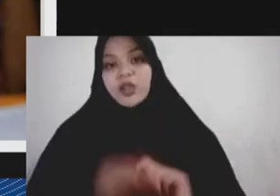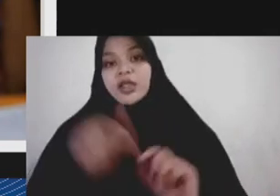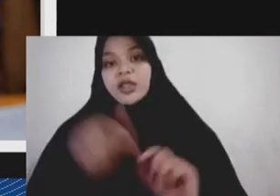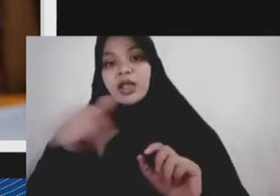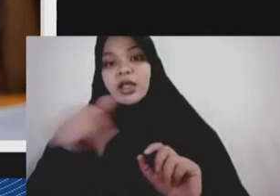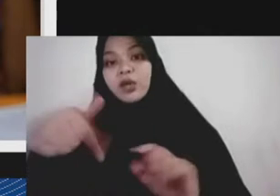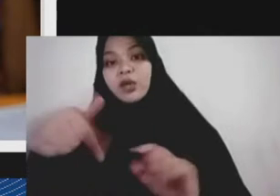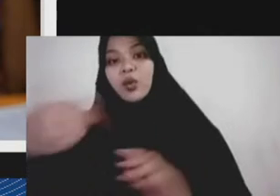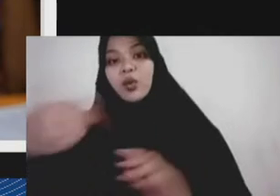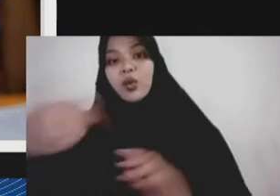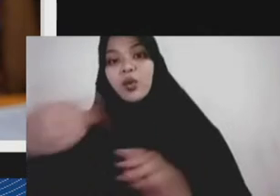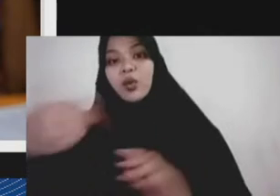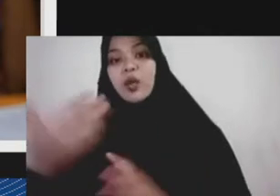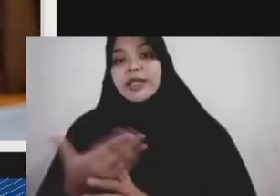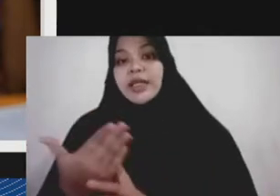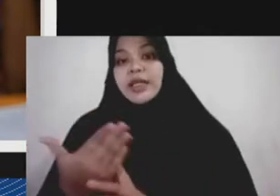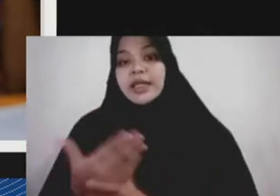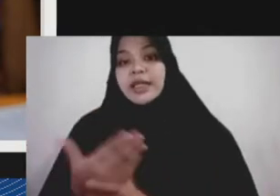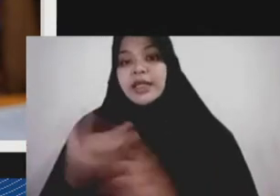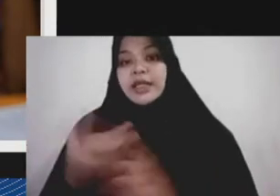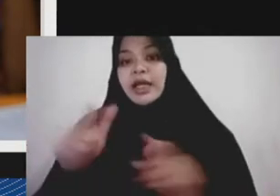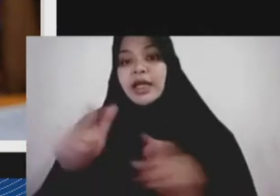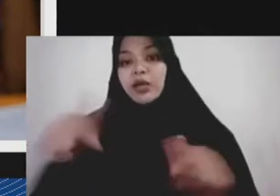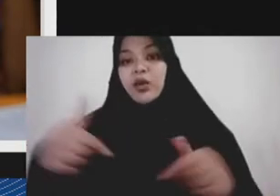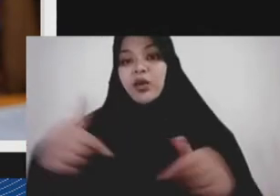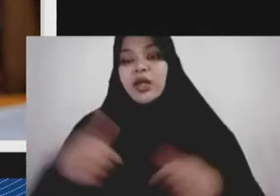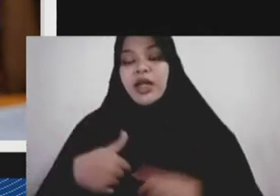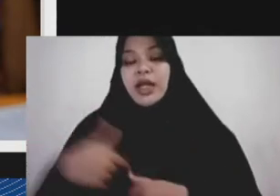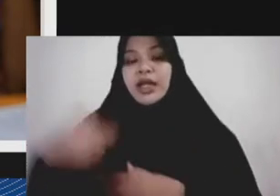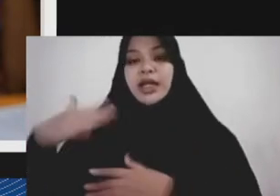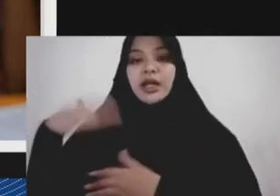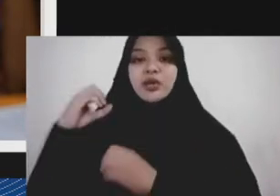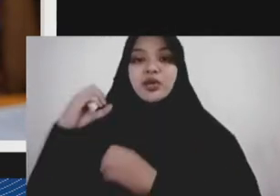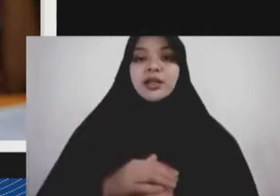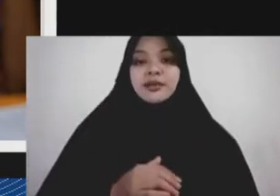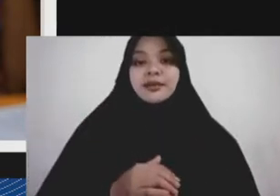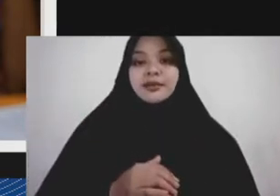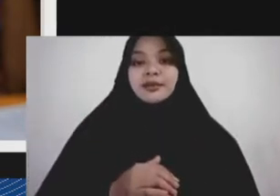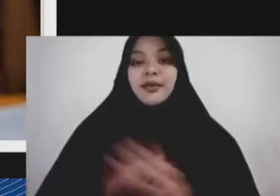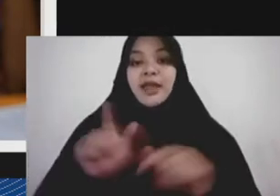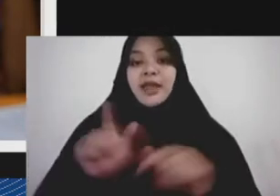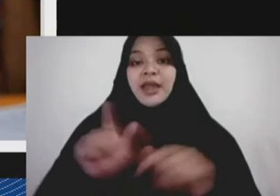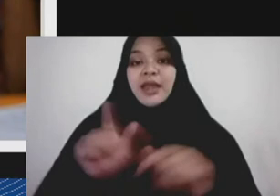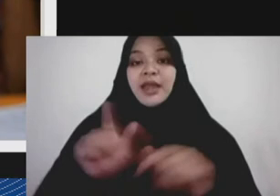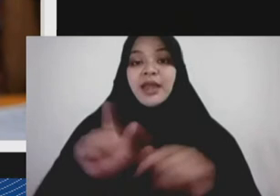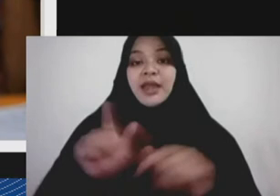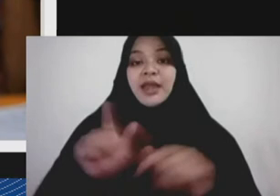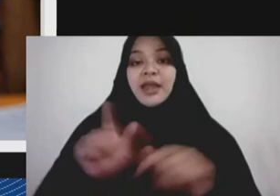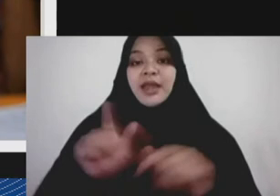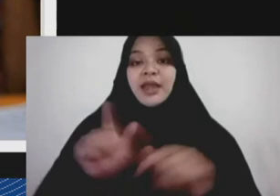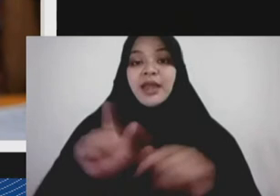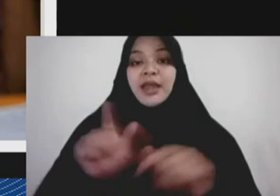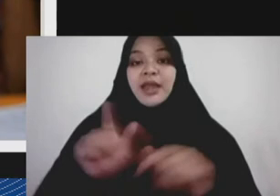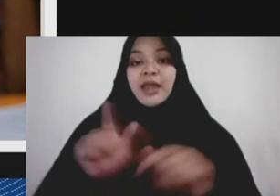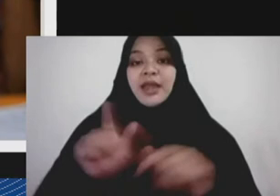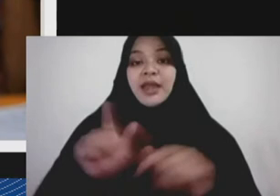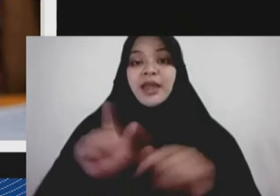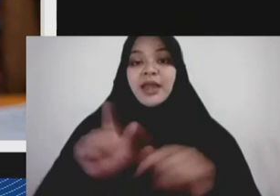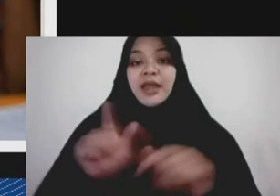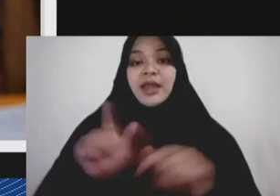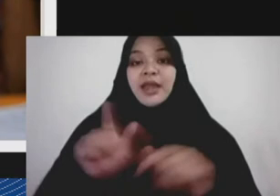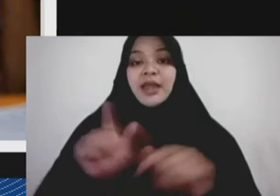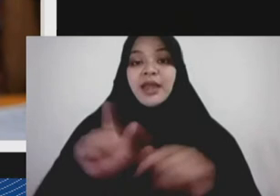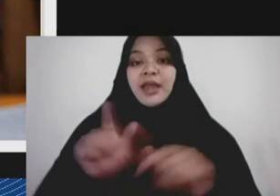existing providers who support GBV survivors to adapt case management protocols, incorporate